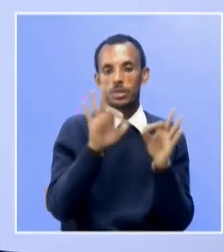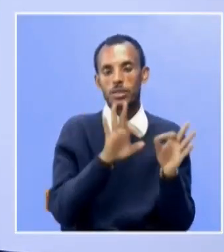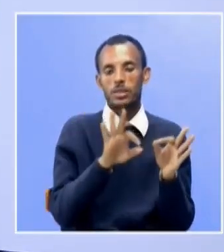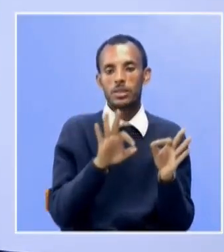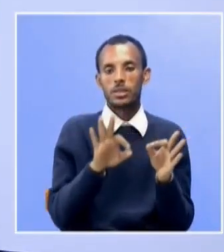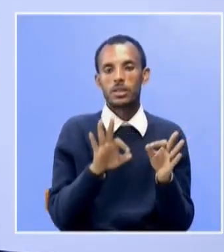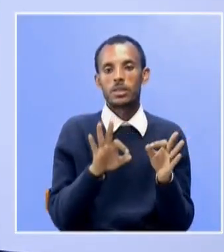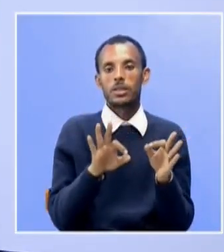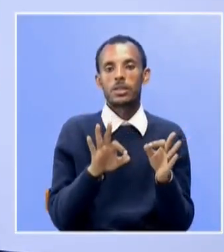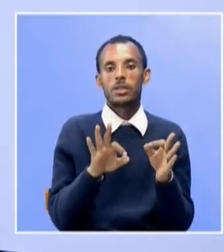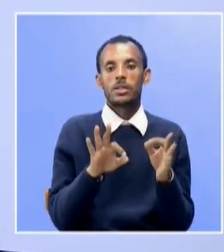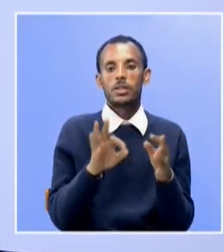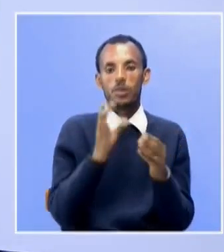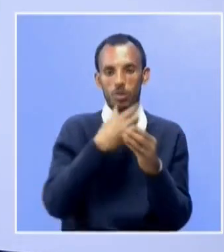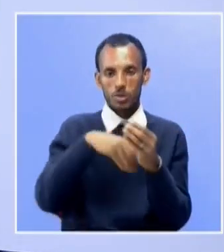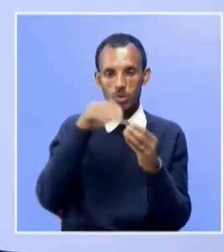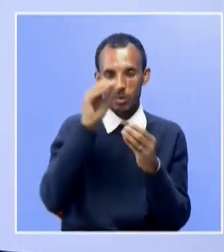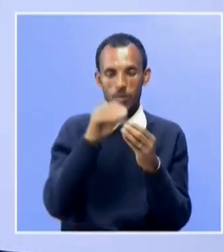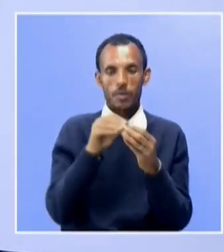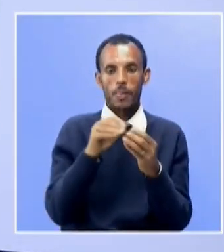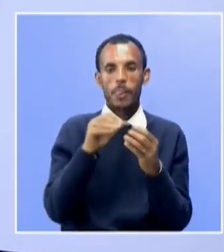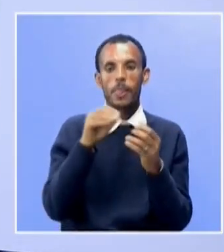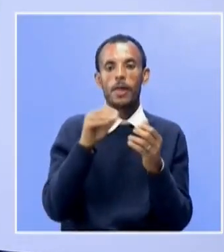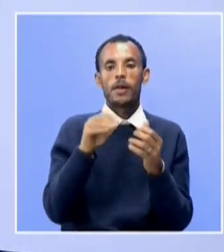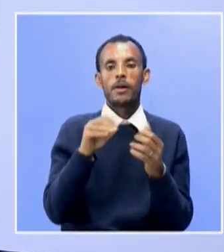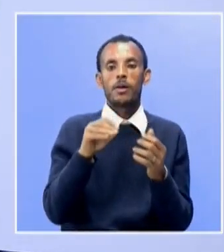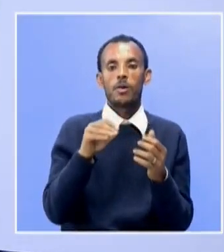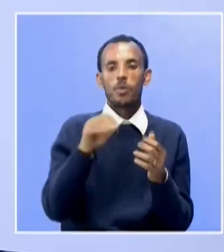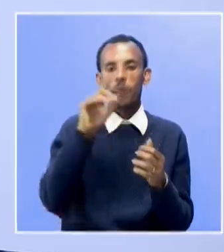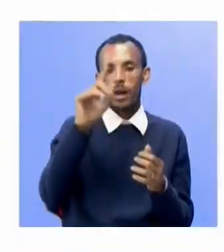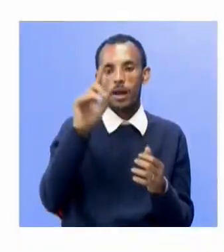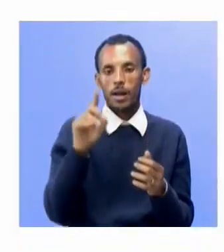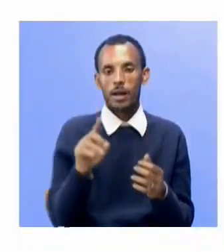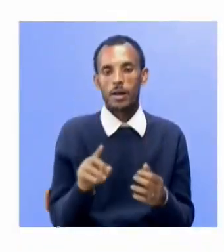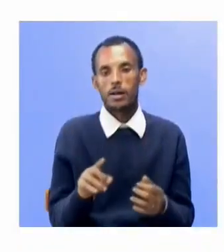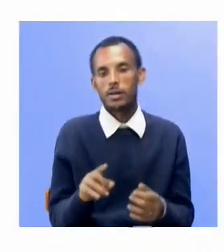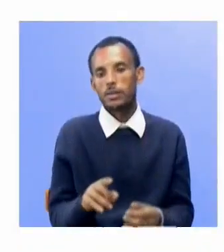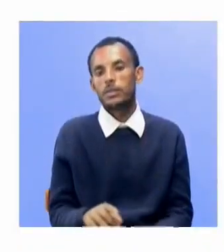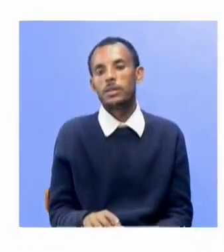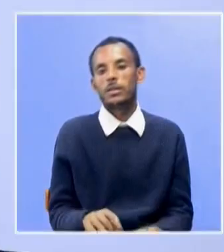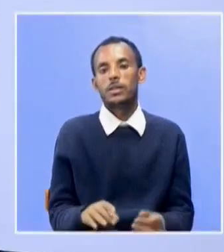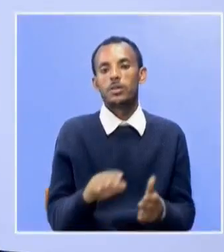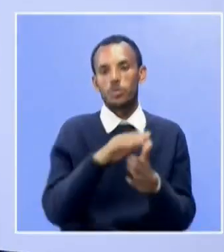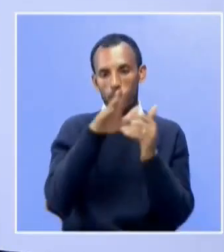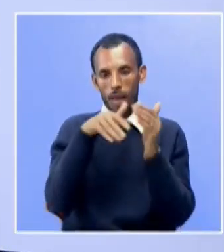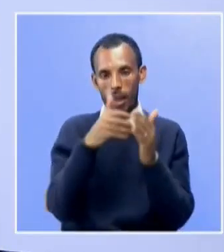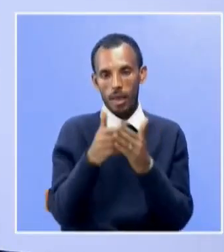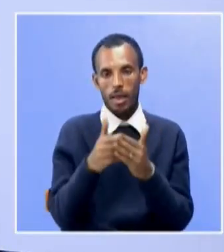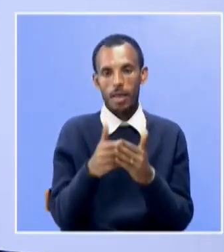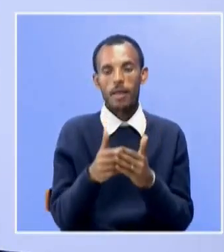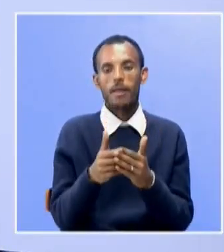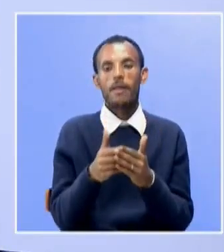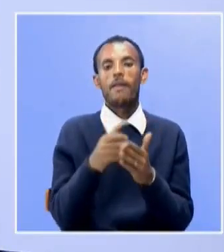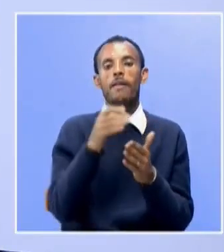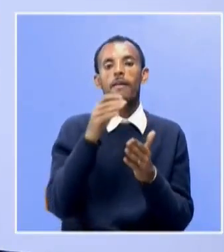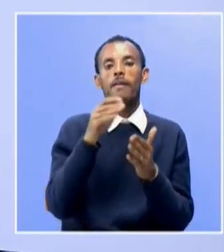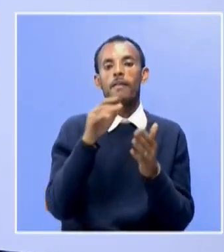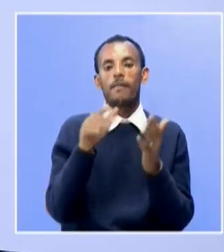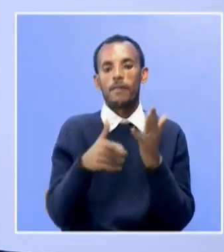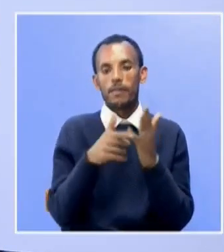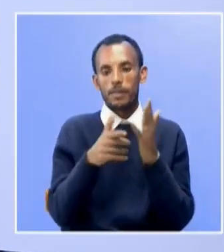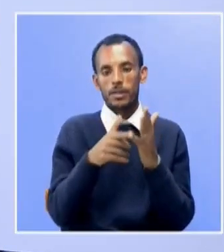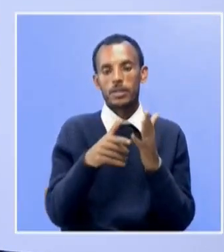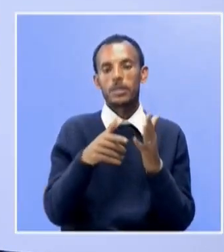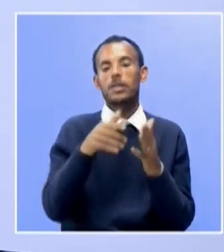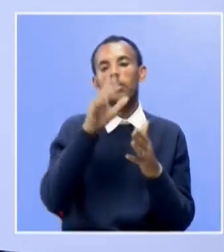tally. There is 145 in the fifth column. Therefore,